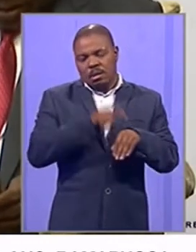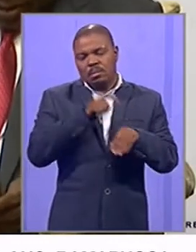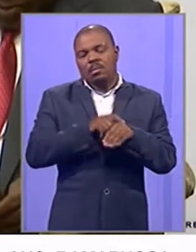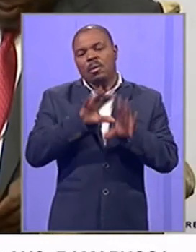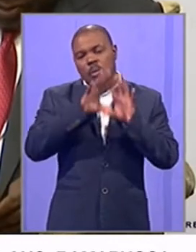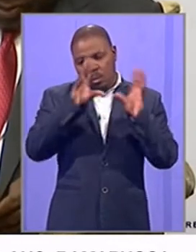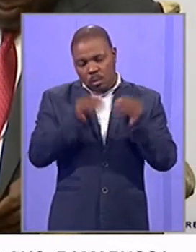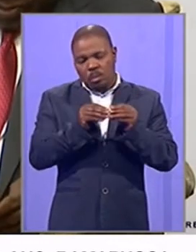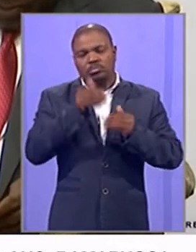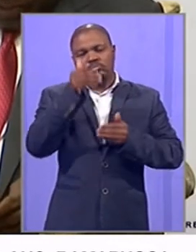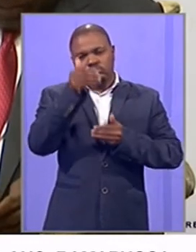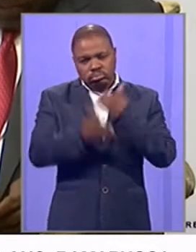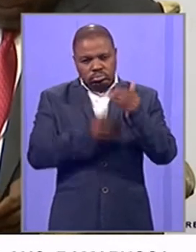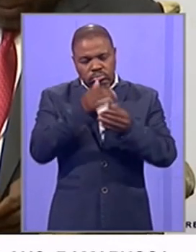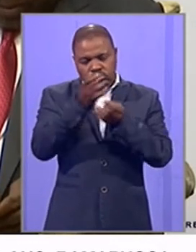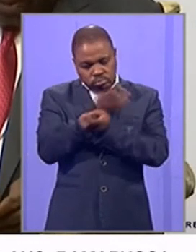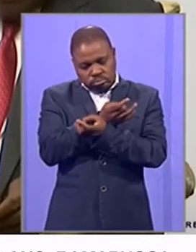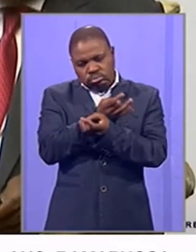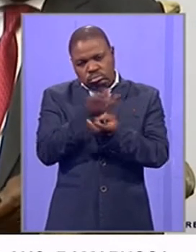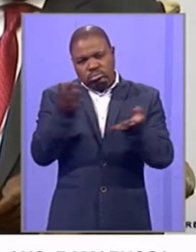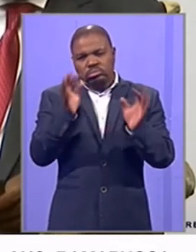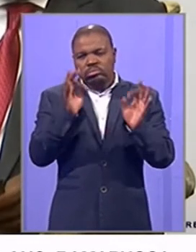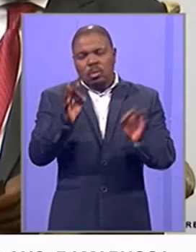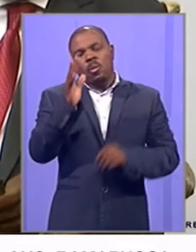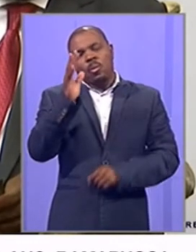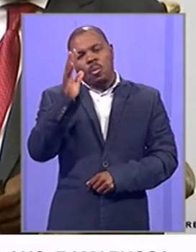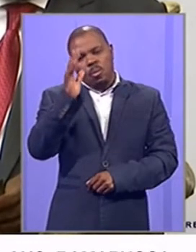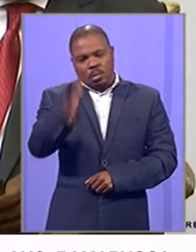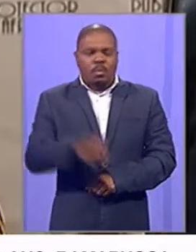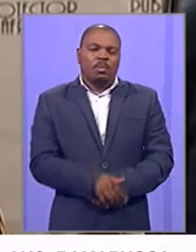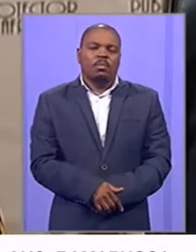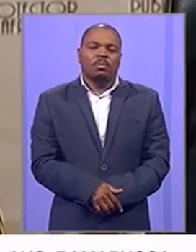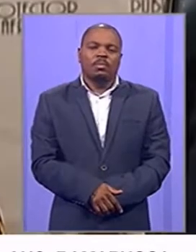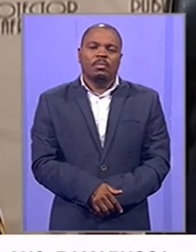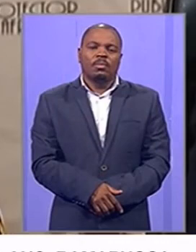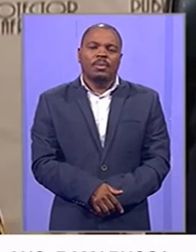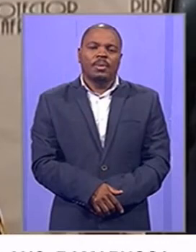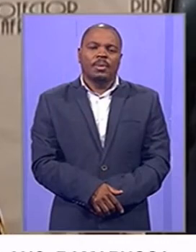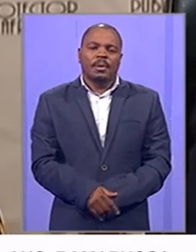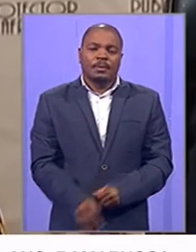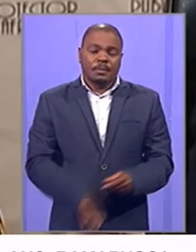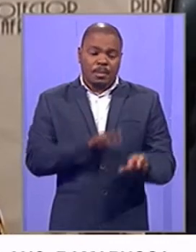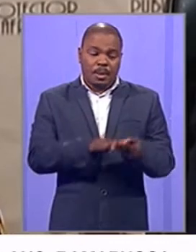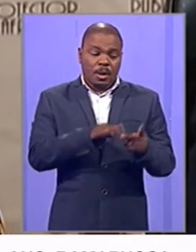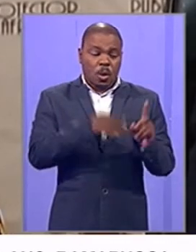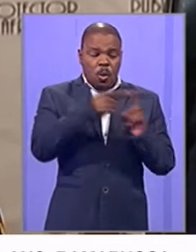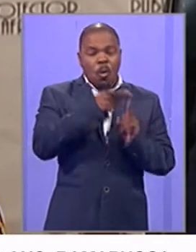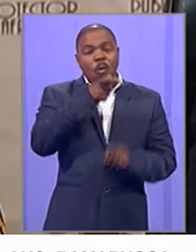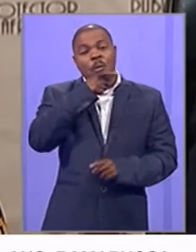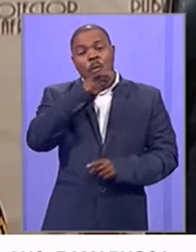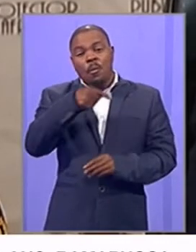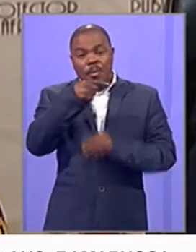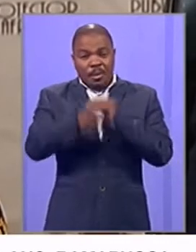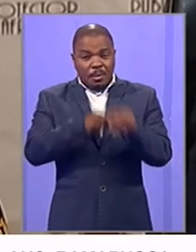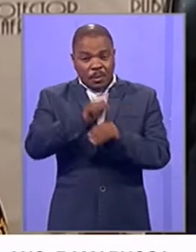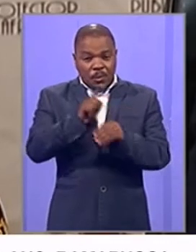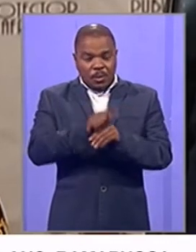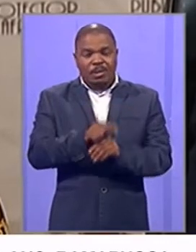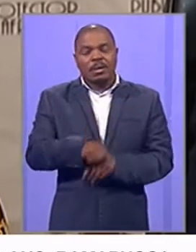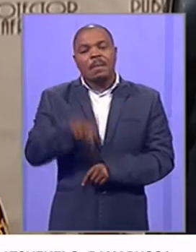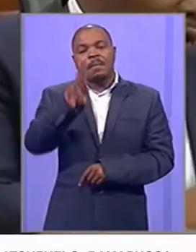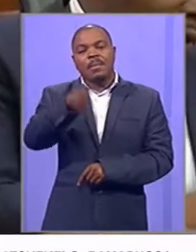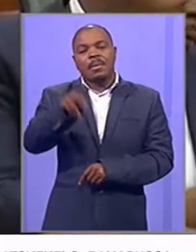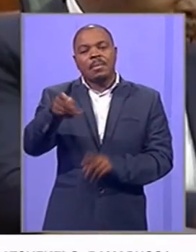that will be put forward. Fa tshwaela malebana le morero o ka ga go sekegiwa